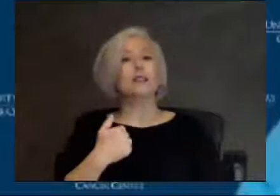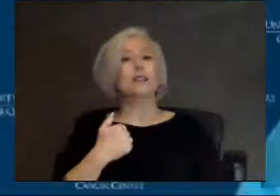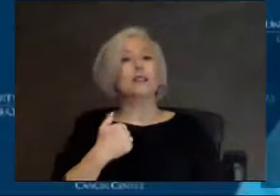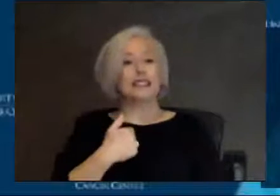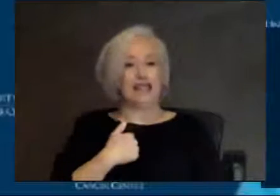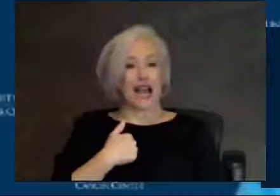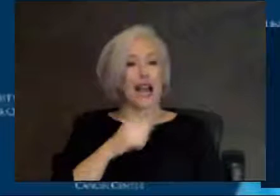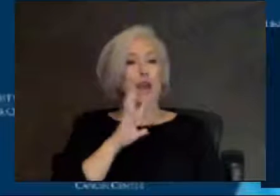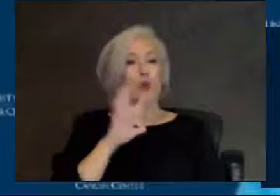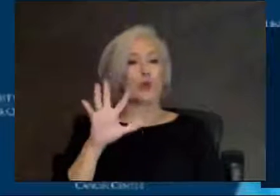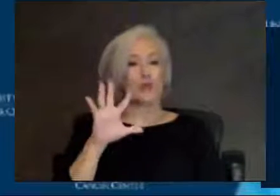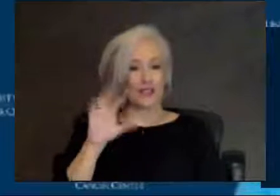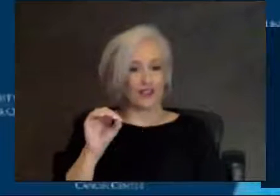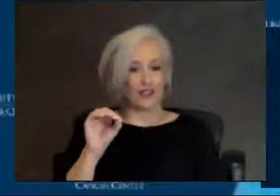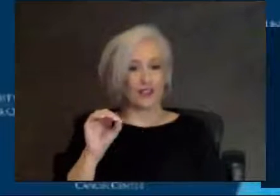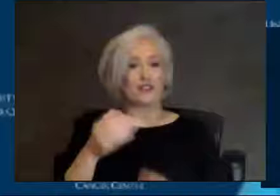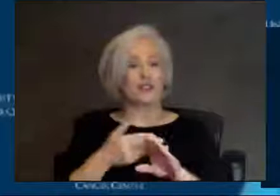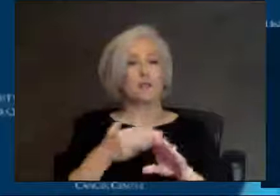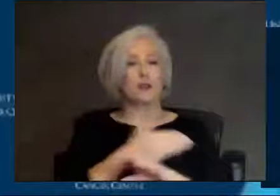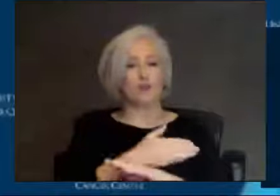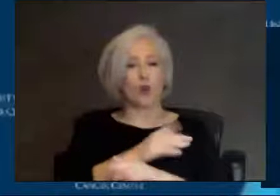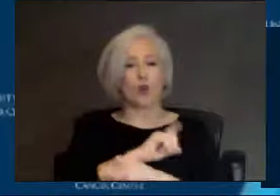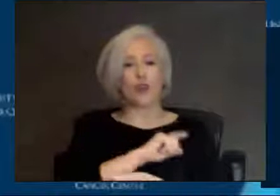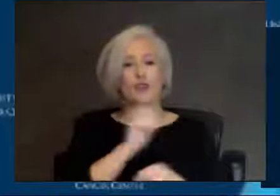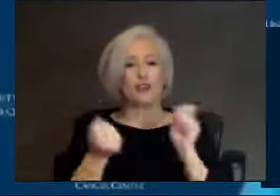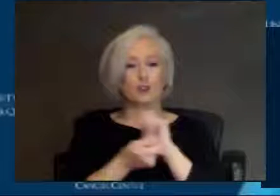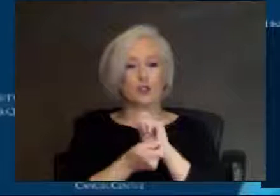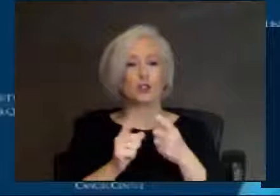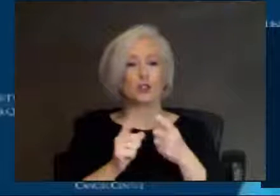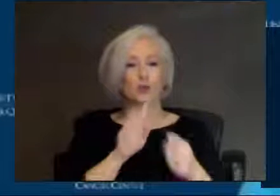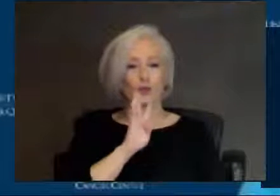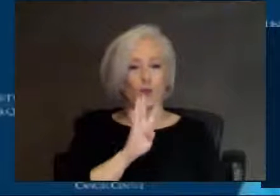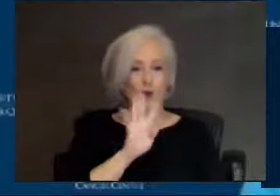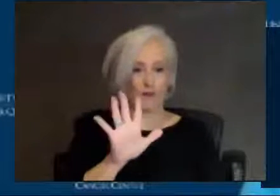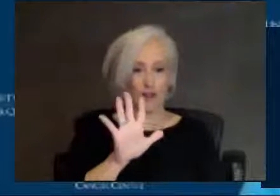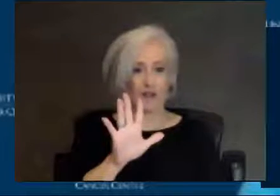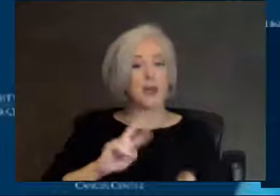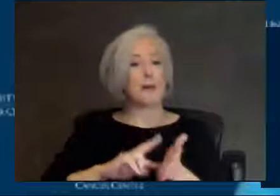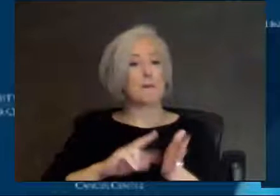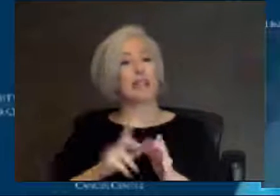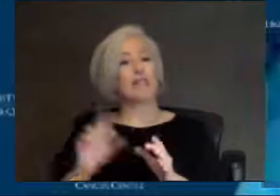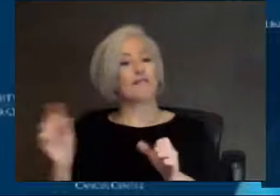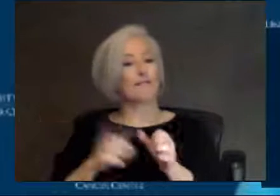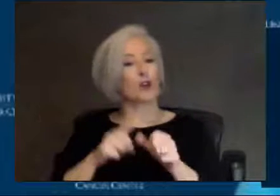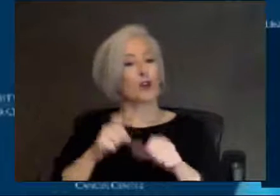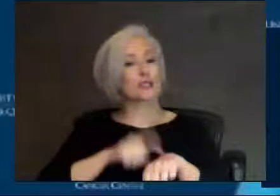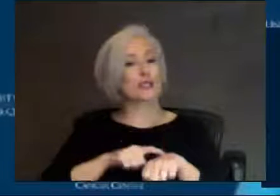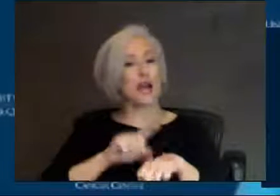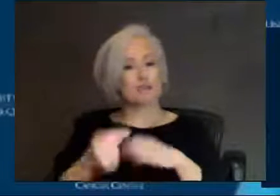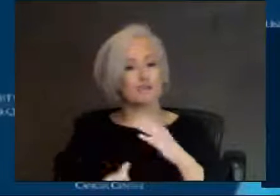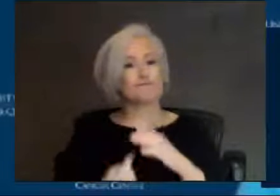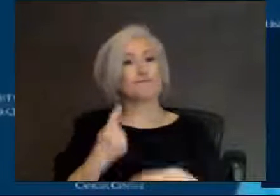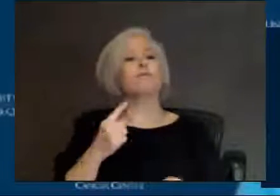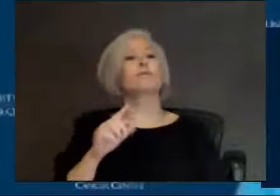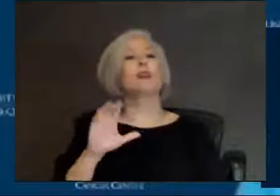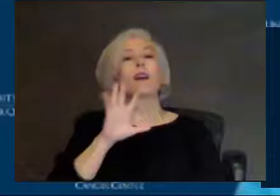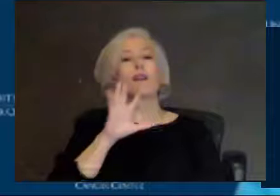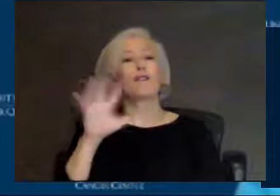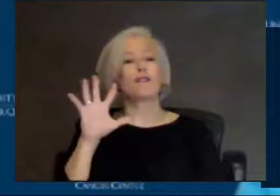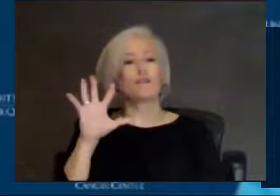guidance to be age 45. So my first colonoscopy was at age 50. Since then, I've